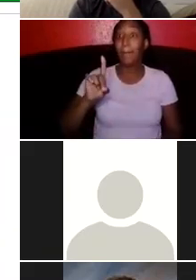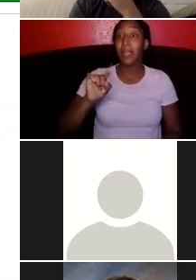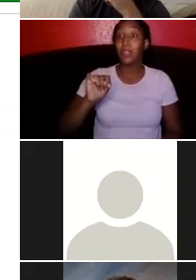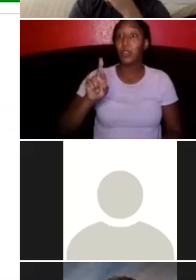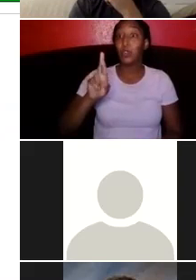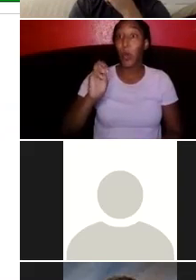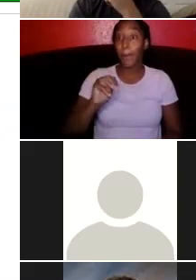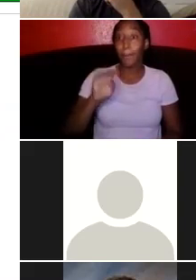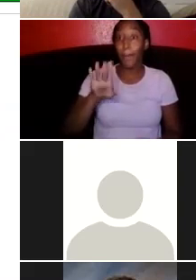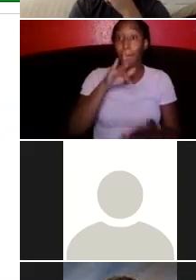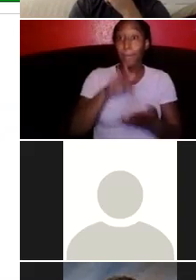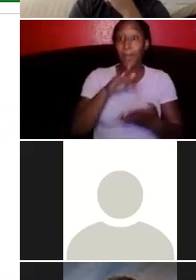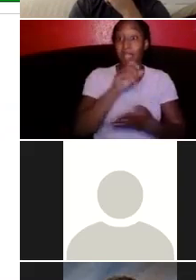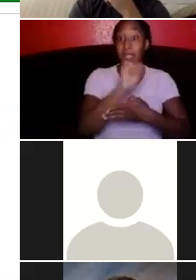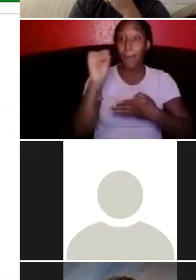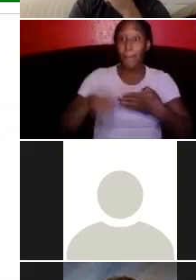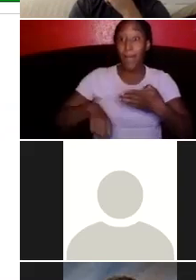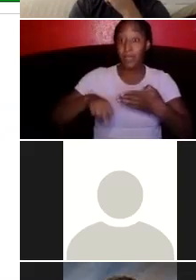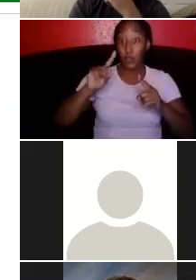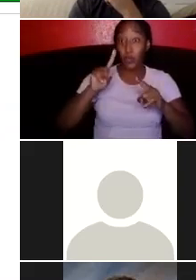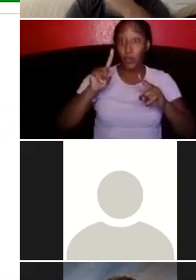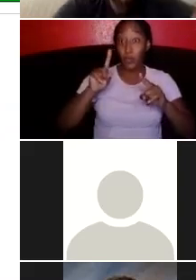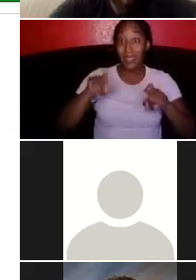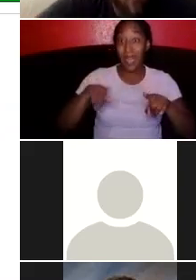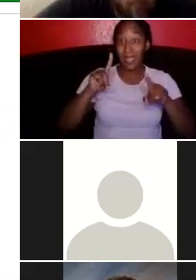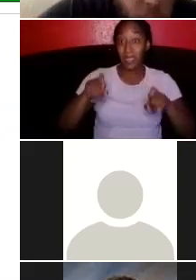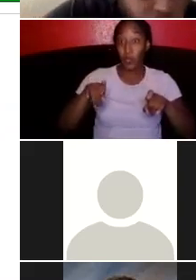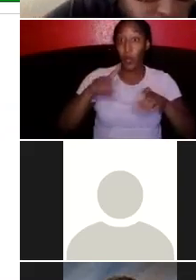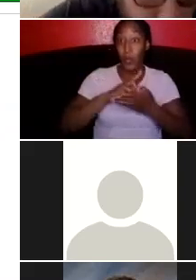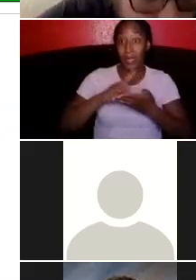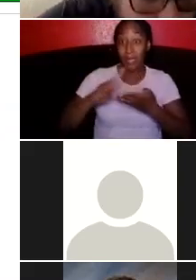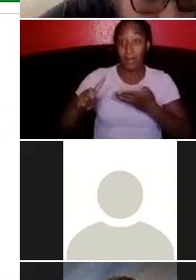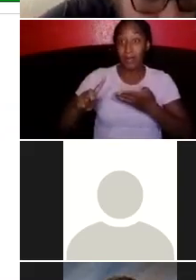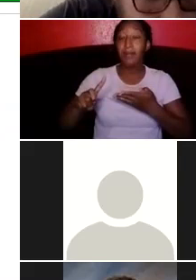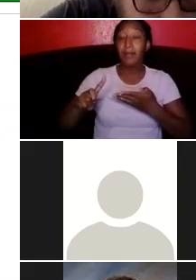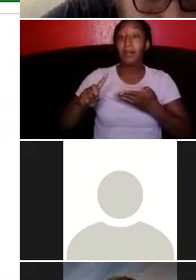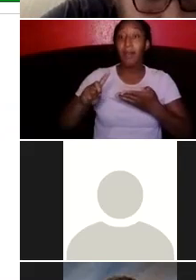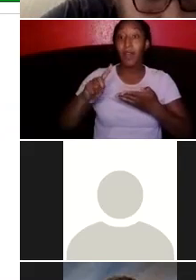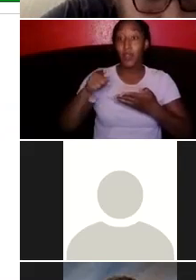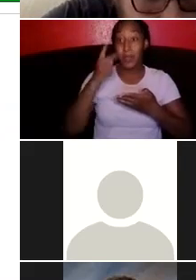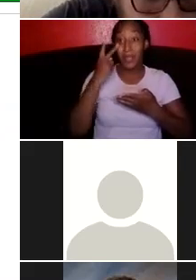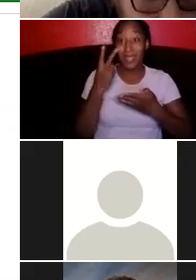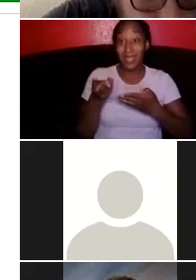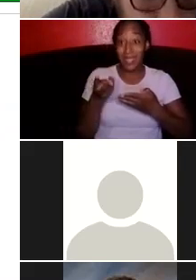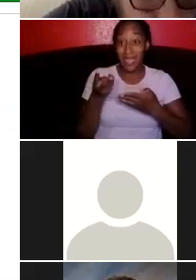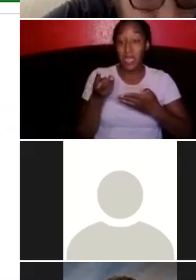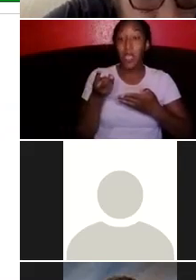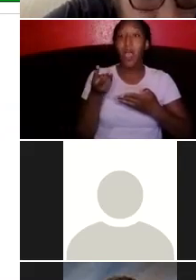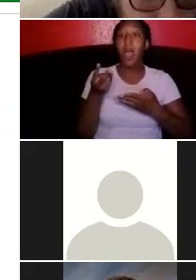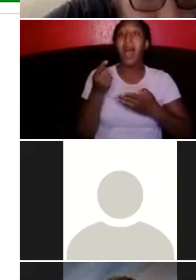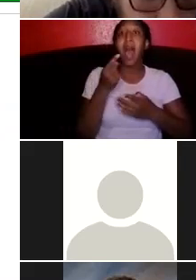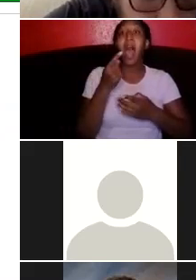And you see that your midterm is due by Saturday, the 3rd of July.